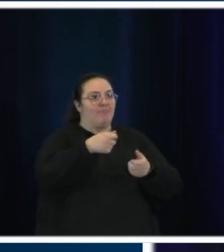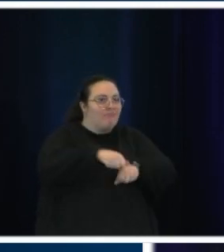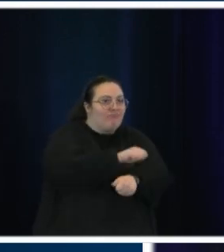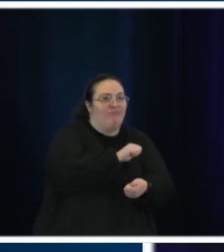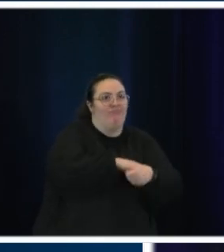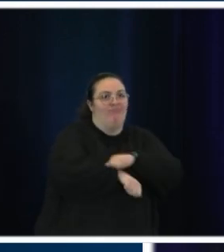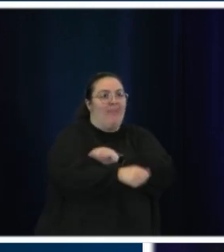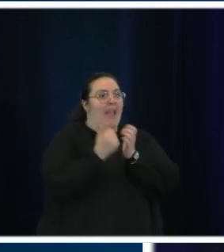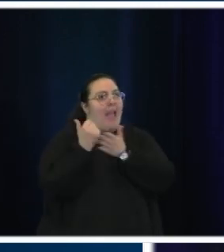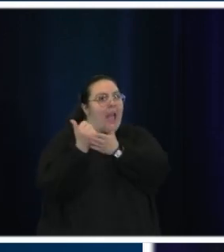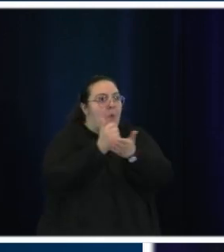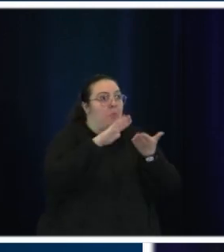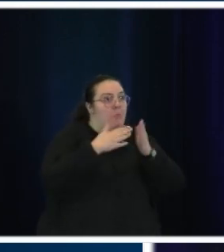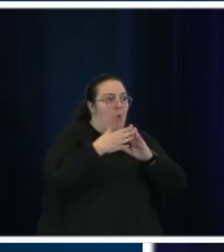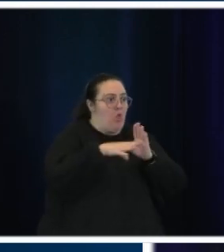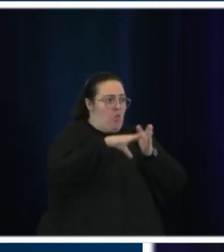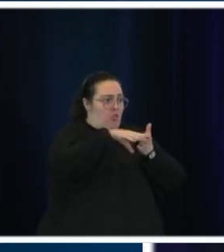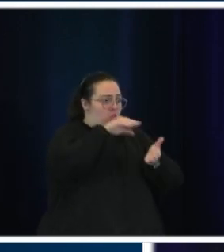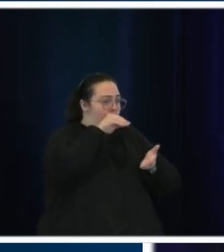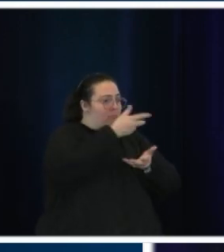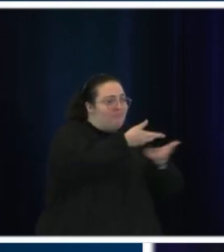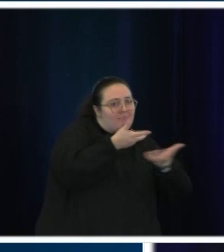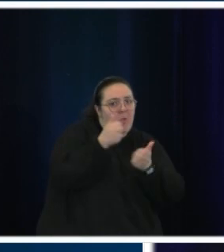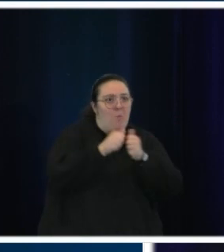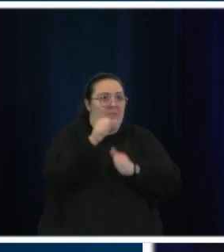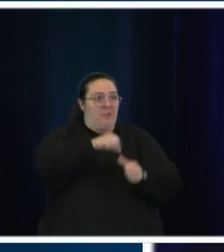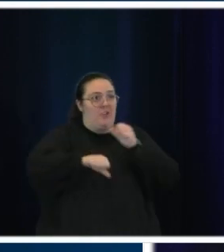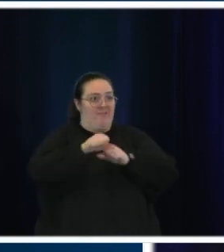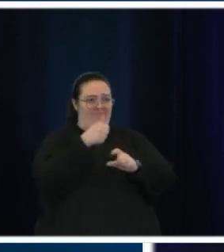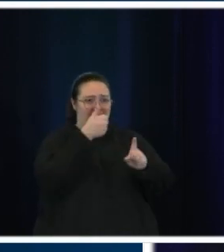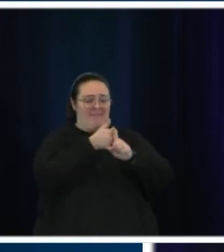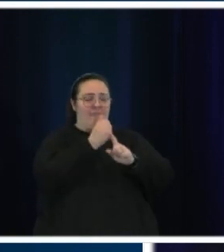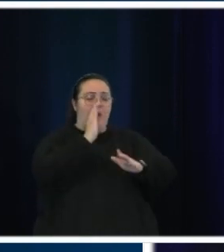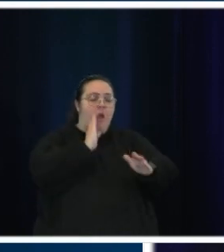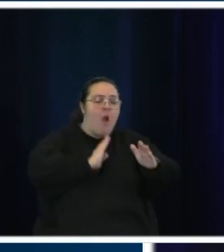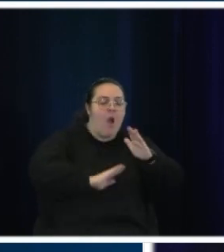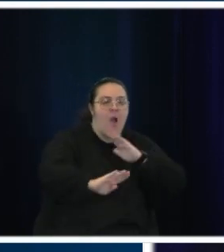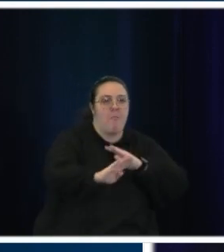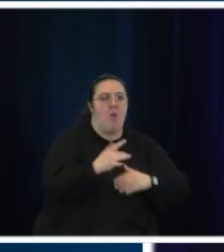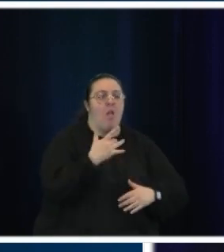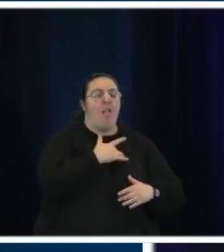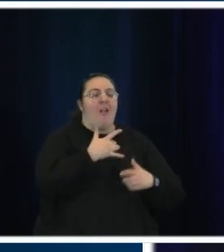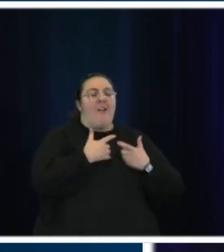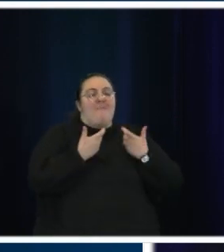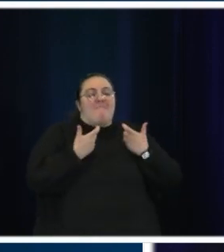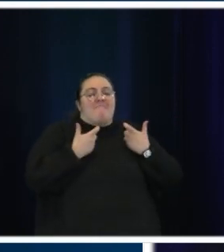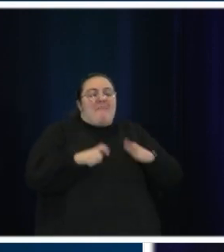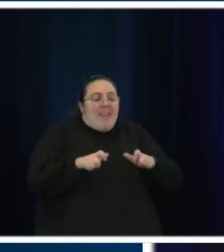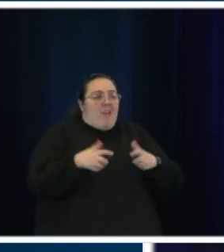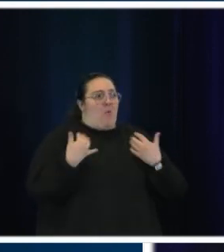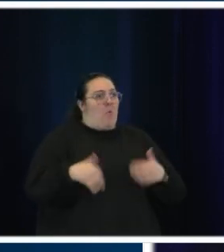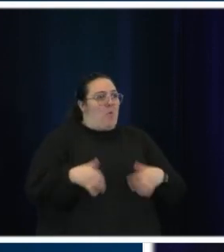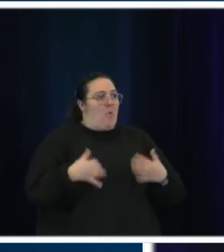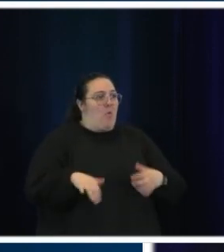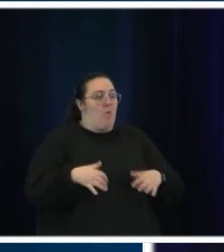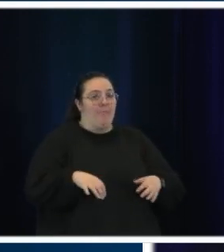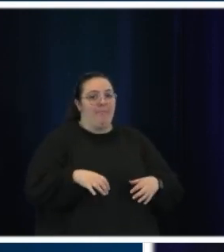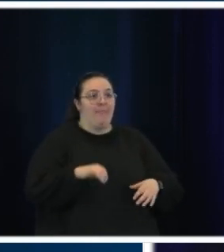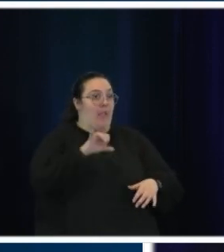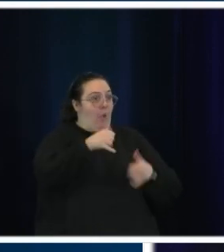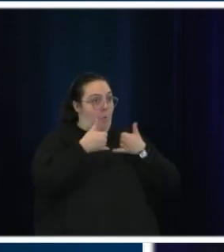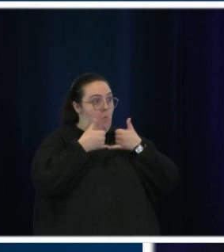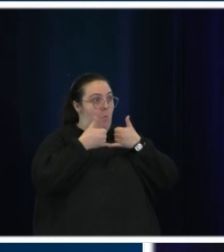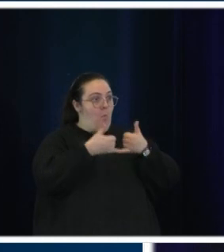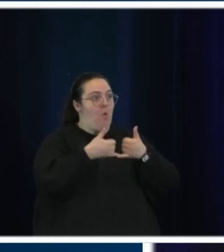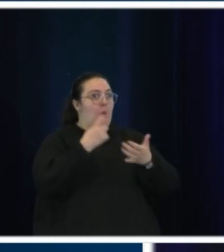each other. He was a very humble man with a huge heart. The Dan Charles Award recognizes individuals based on their roles